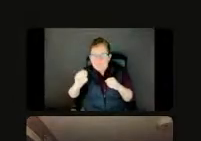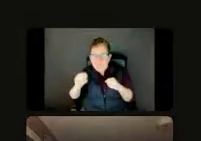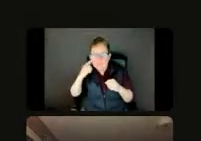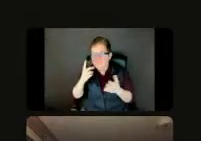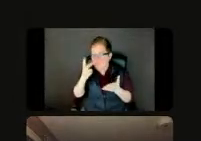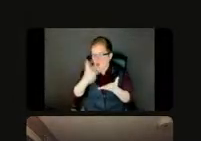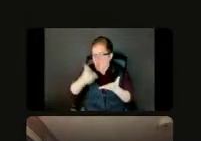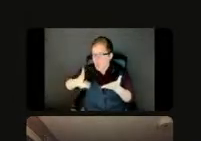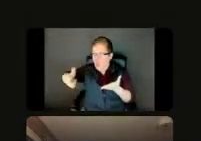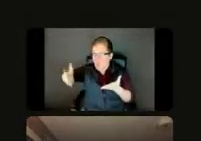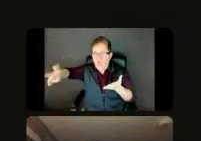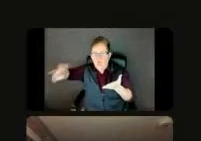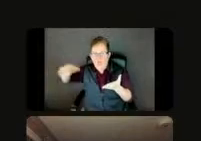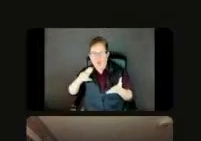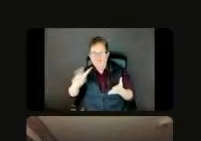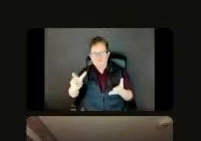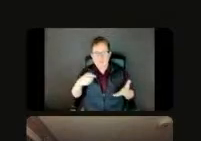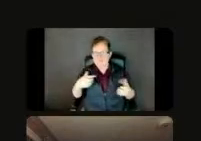any RVs.